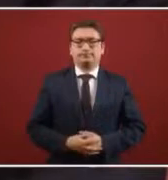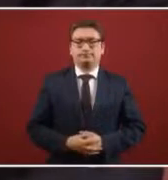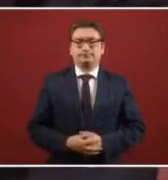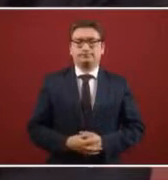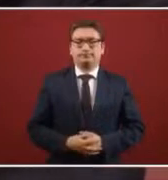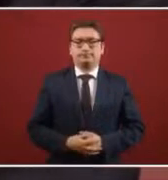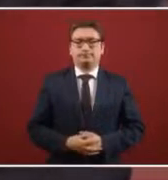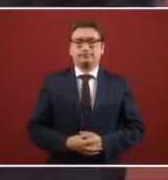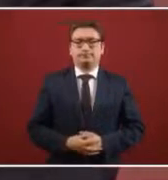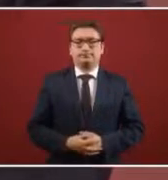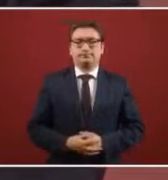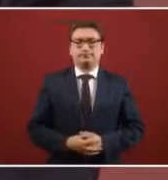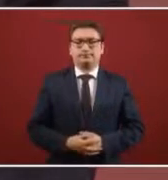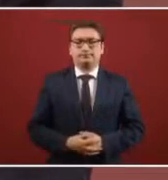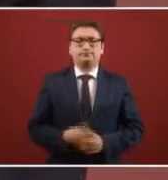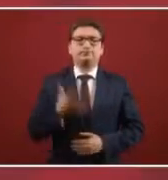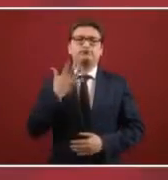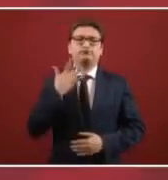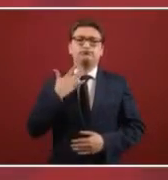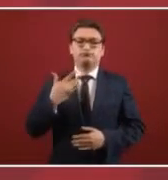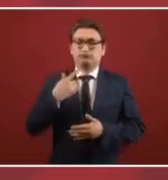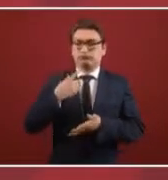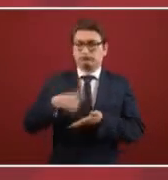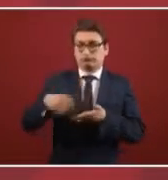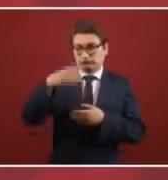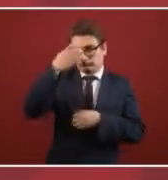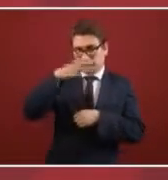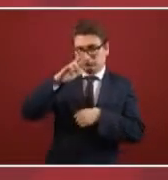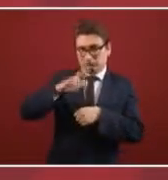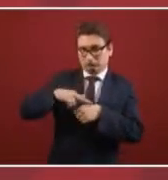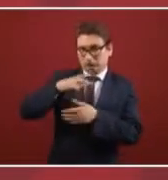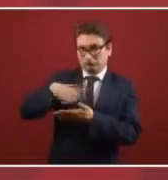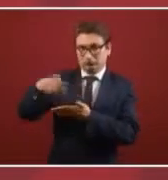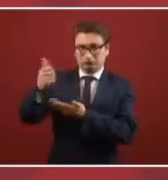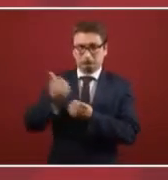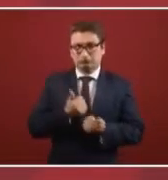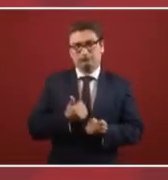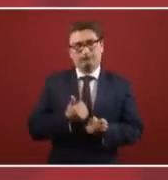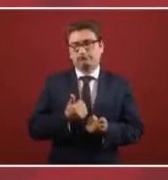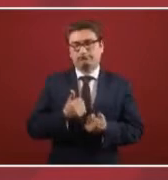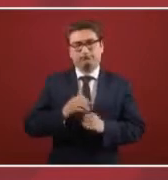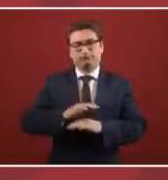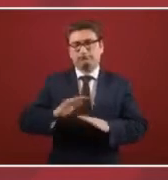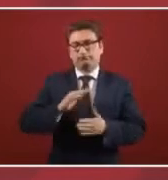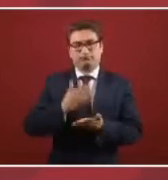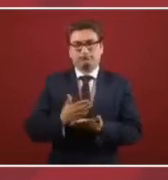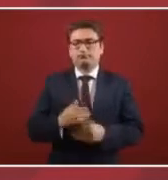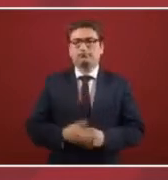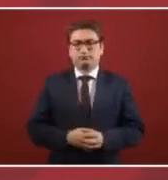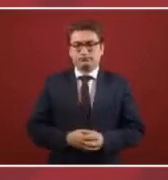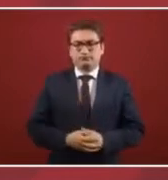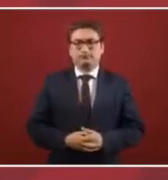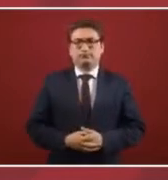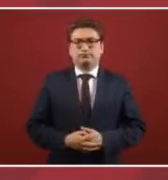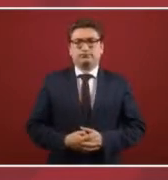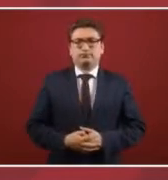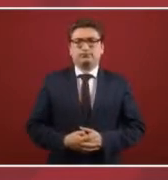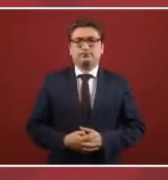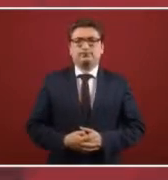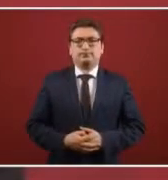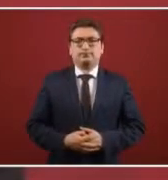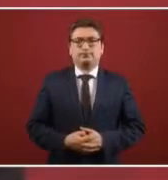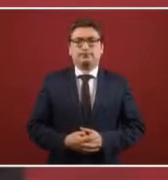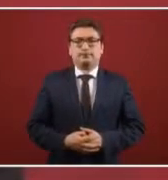dejar de comprar las gasolinas en el extranjero, not having to buy gasoline in the foreign